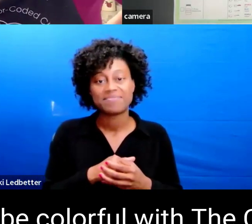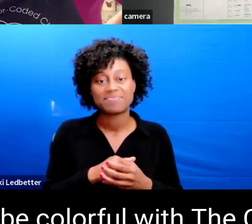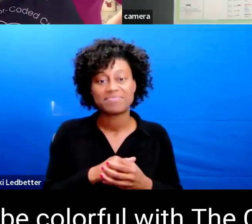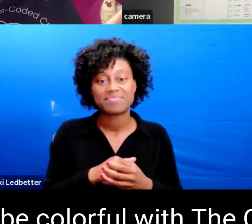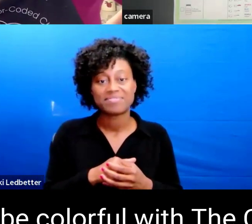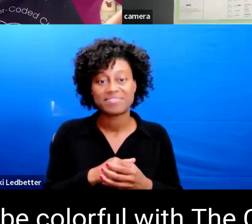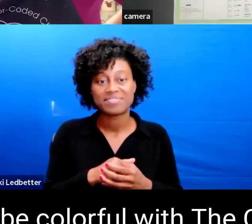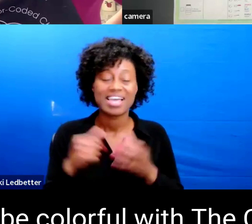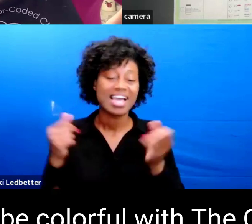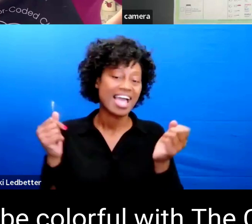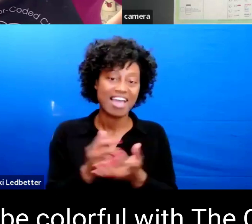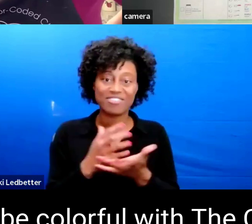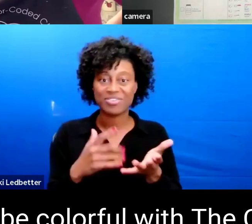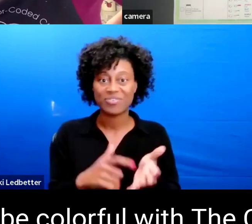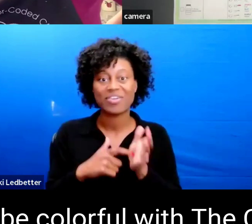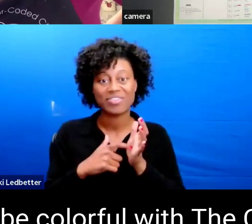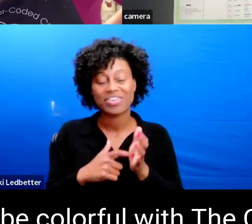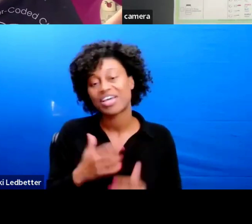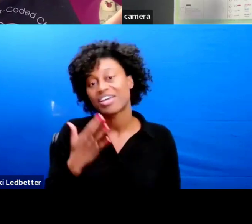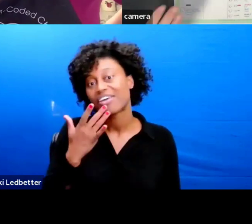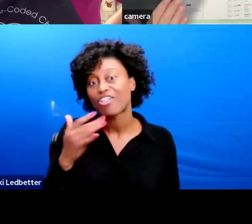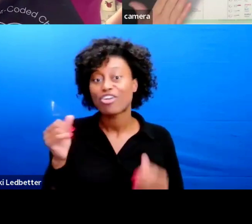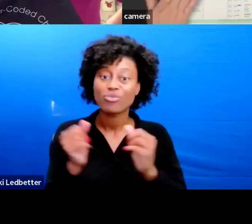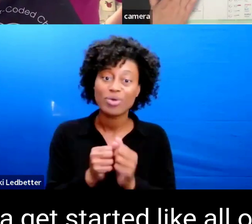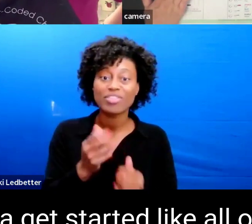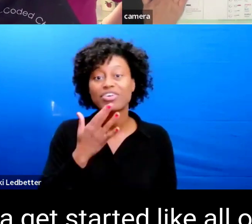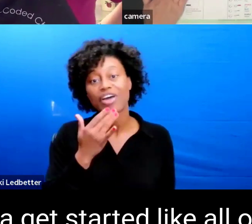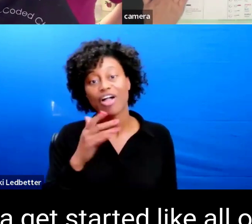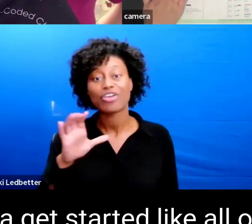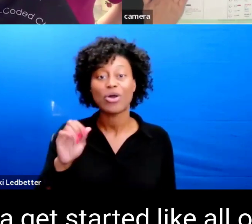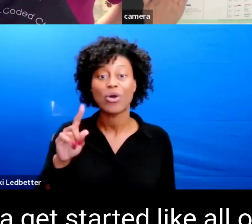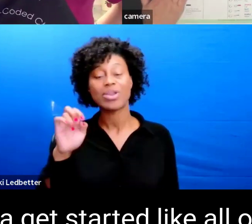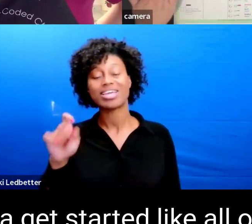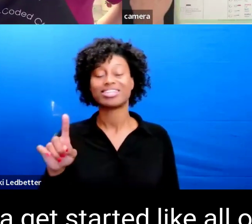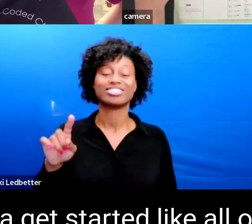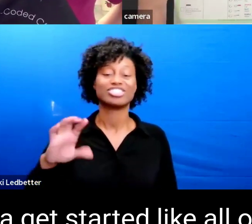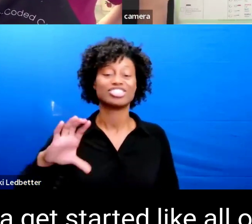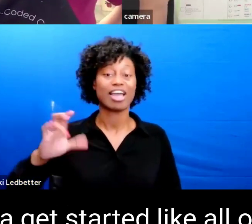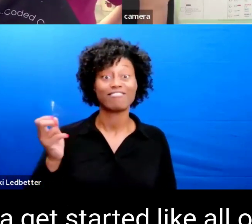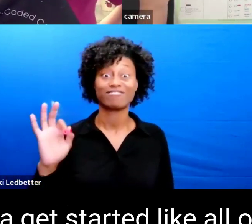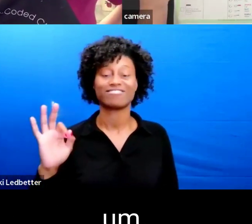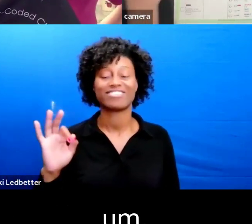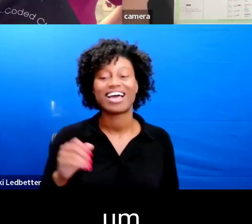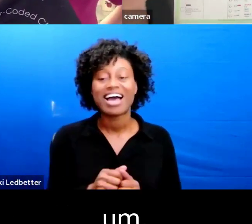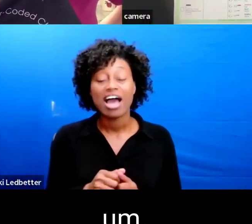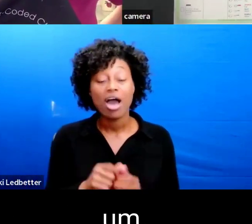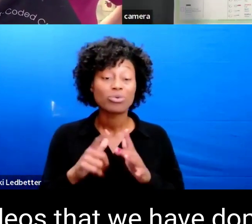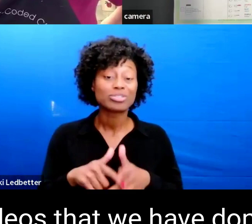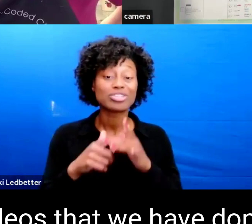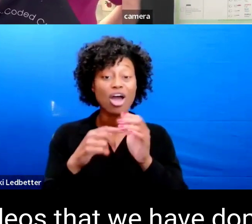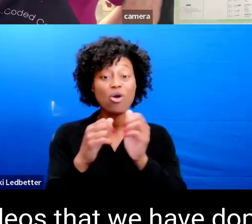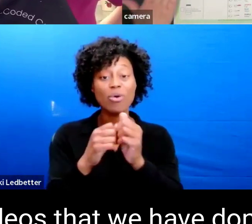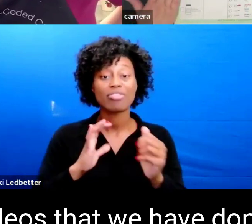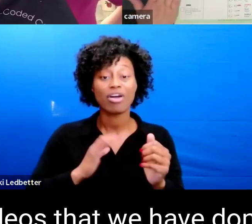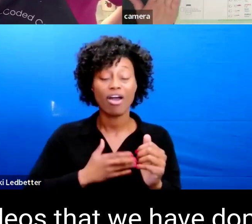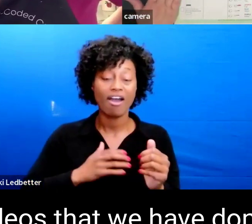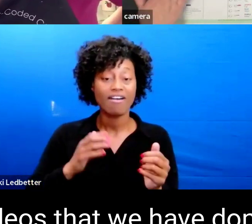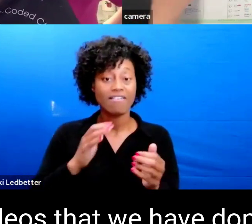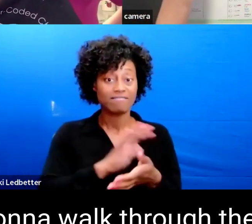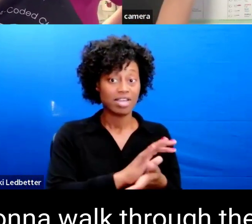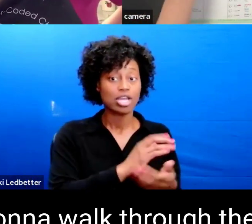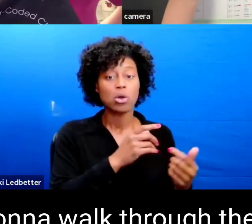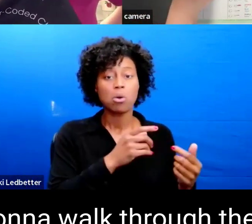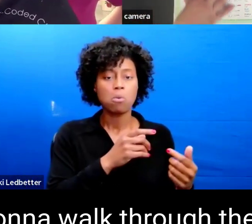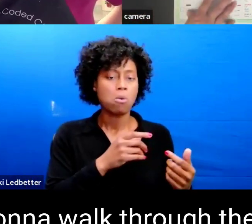Everything has to be colorful with the color-coded chef. I'm going to get started like all our other videos that we have